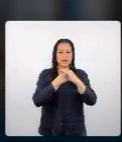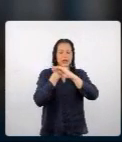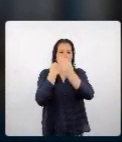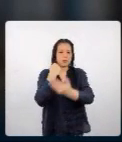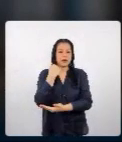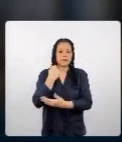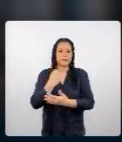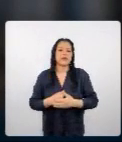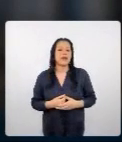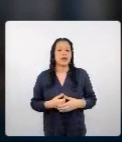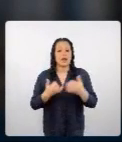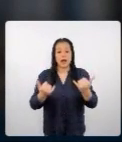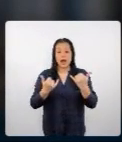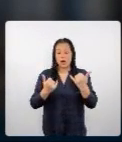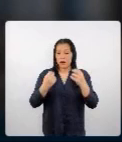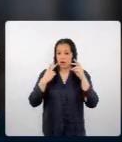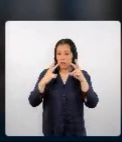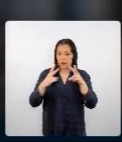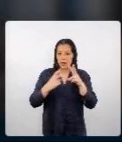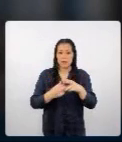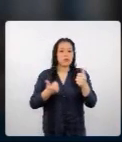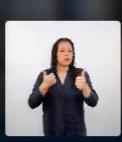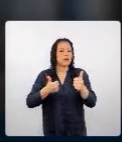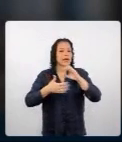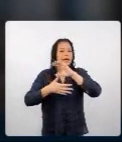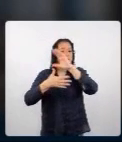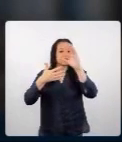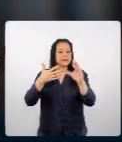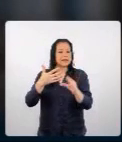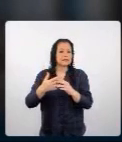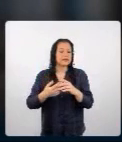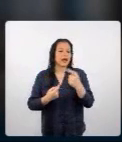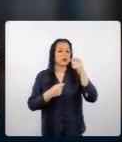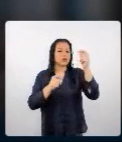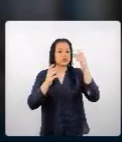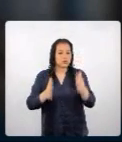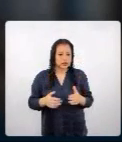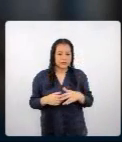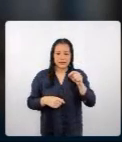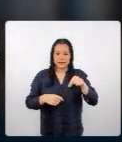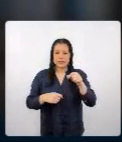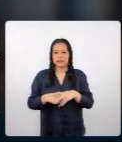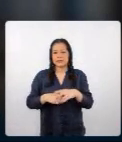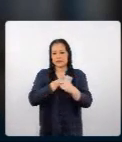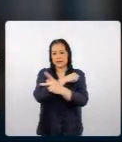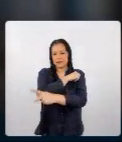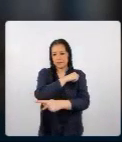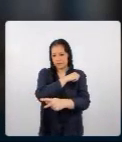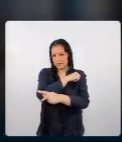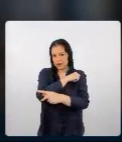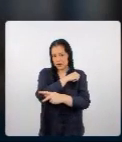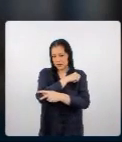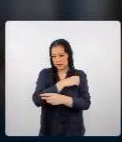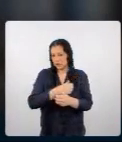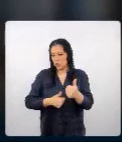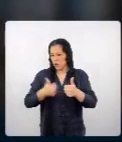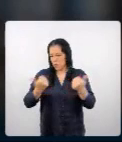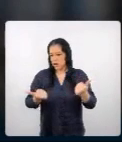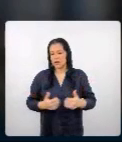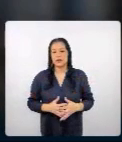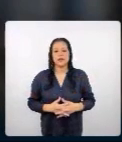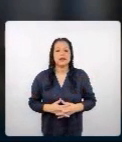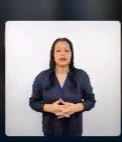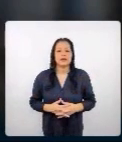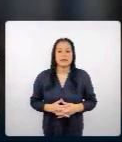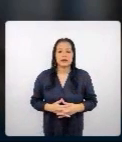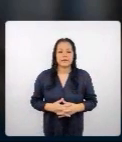Let us now take into consideration the characteristics of tourists from this region. And for that,